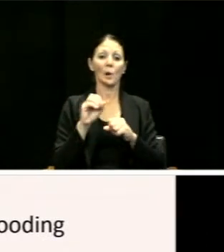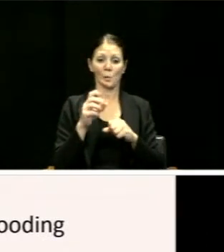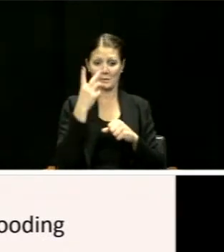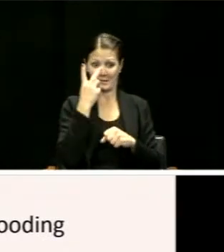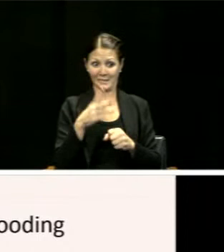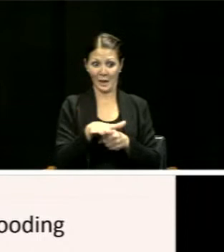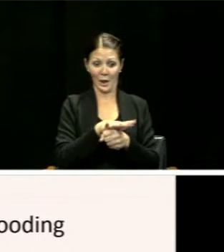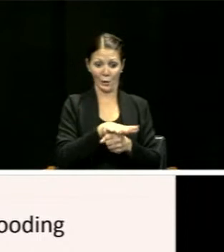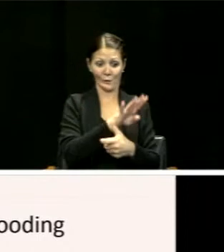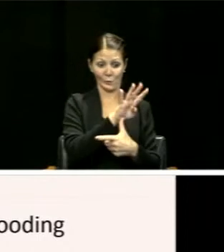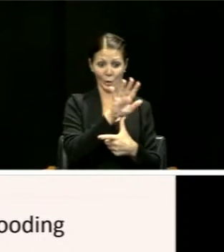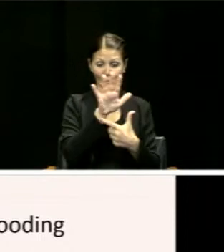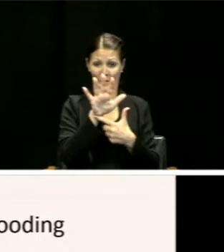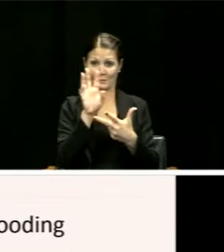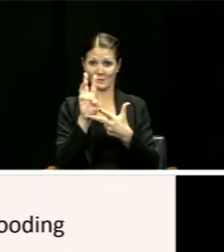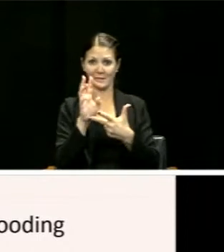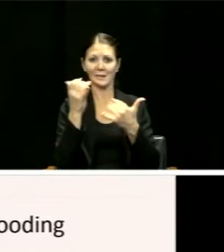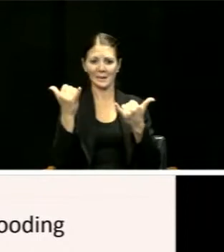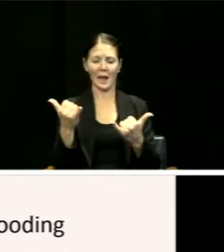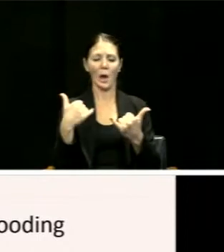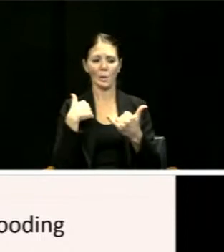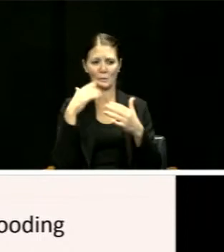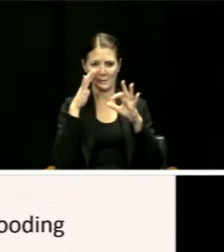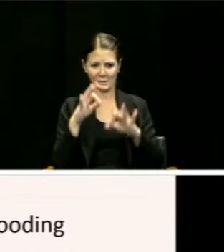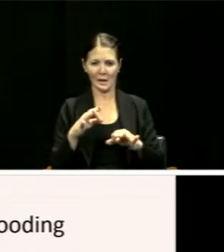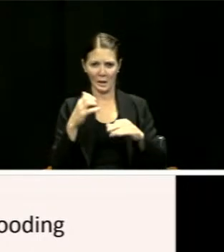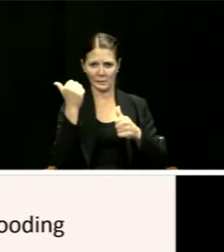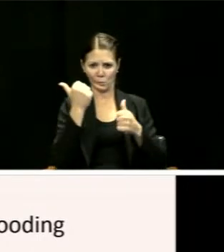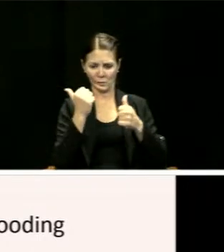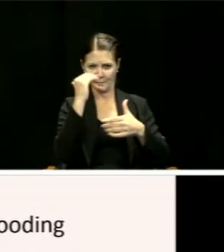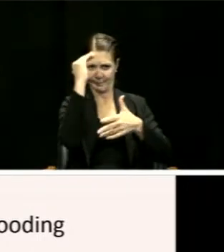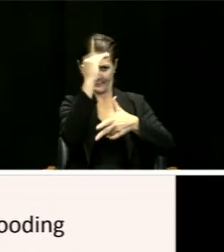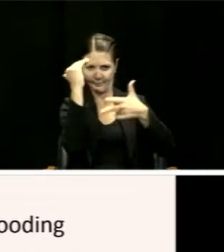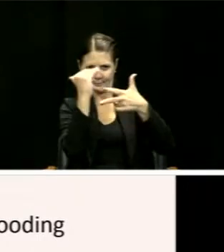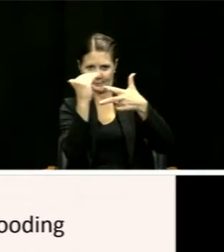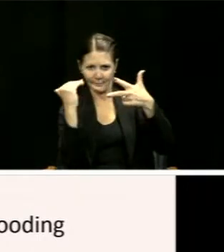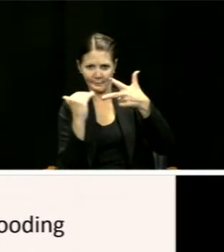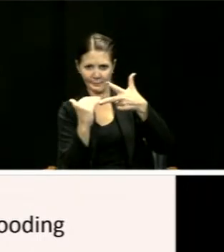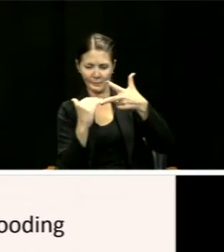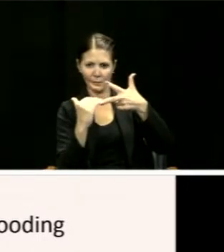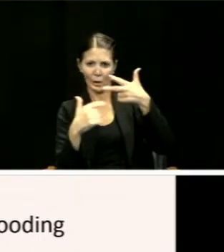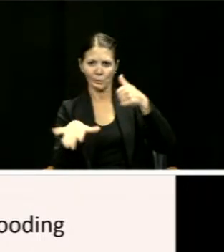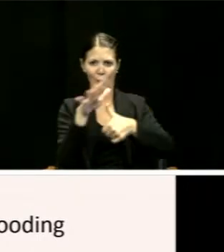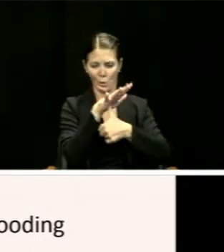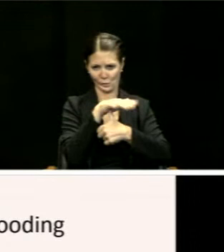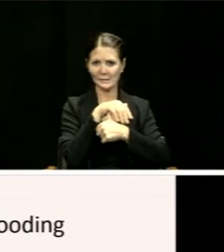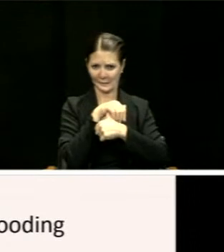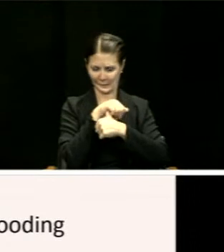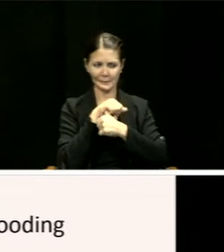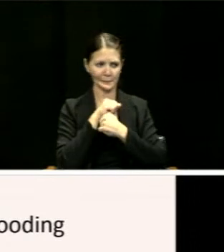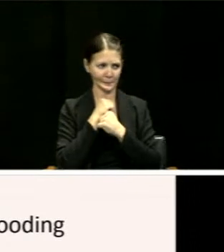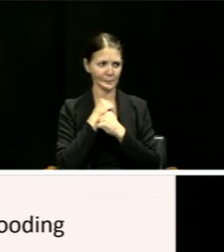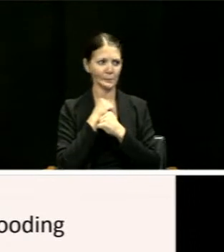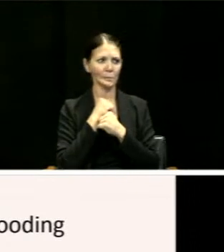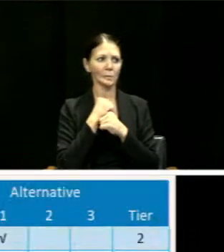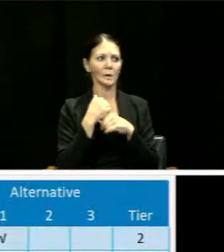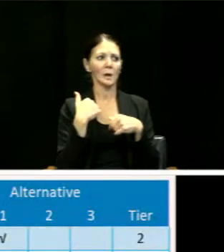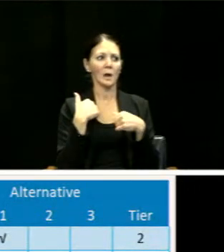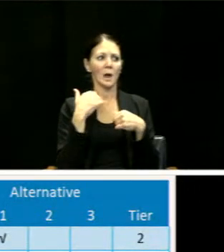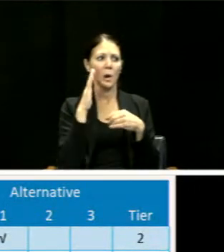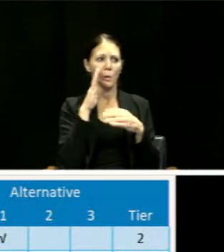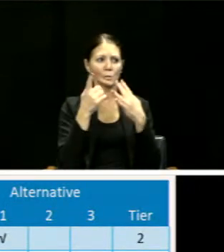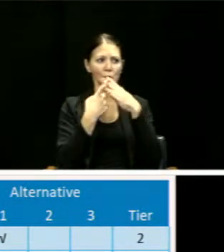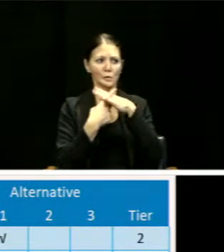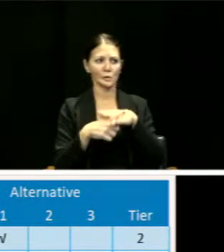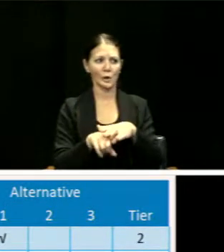and 6 were then prioritized according to this tier 1, tier 2, and tier 3. And I'm going to start actually with